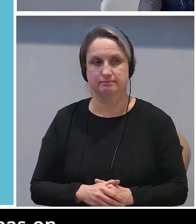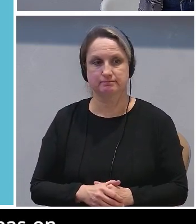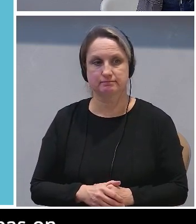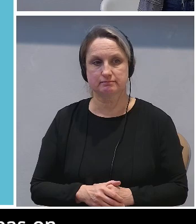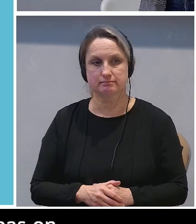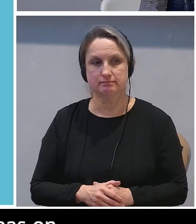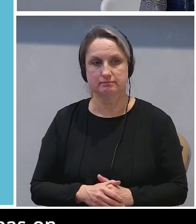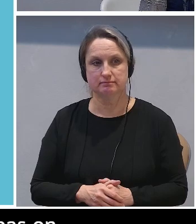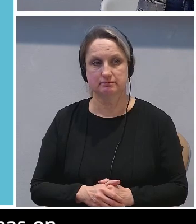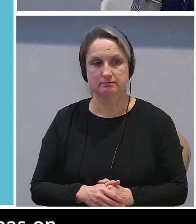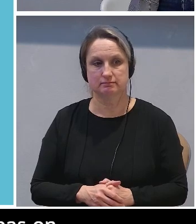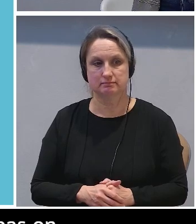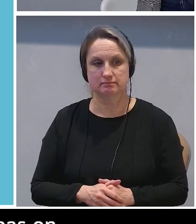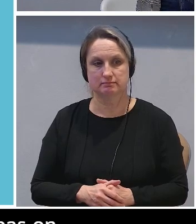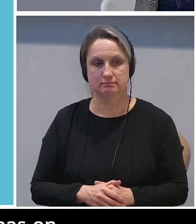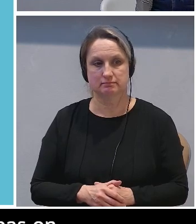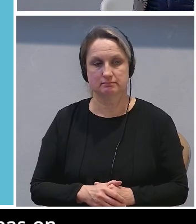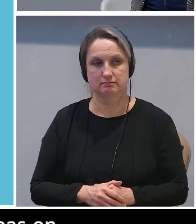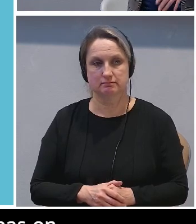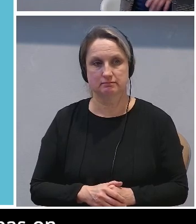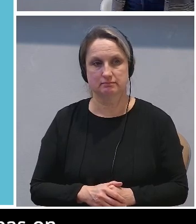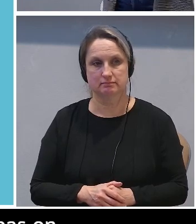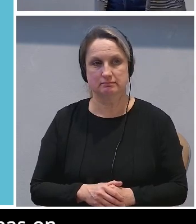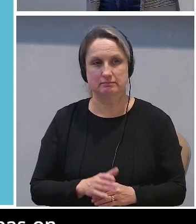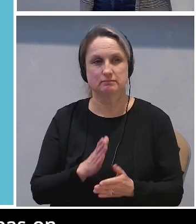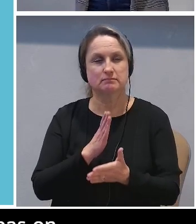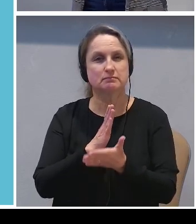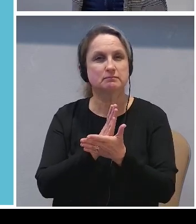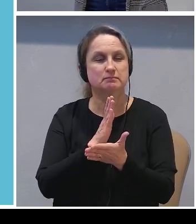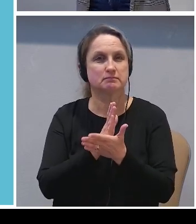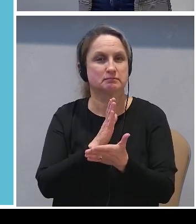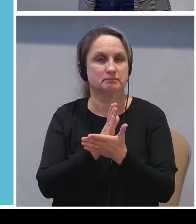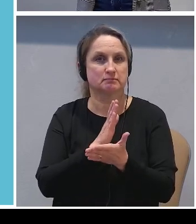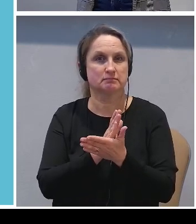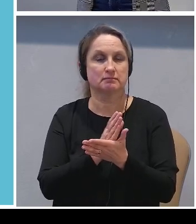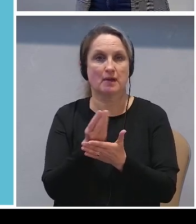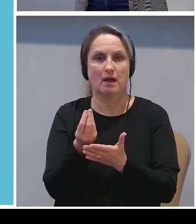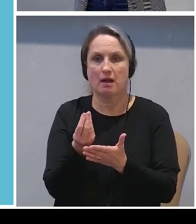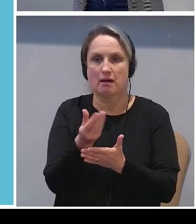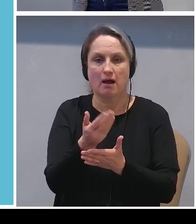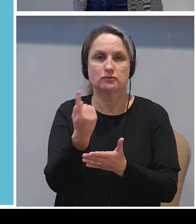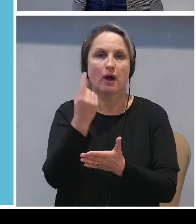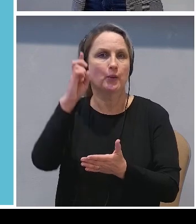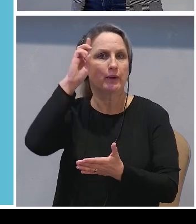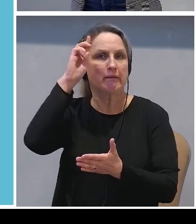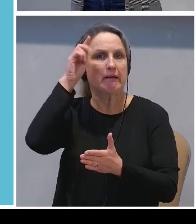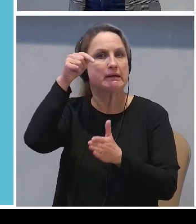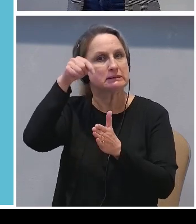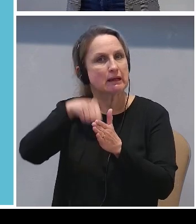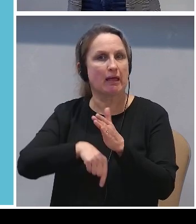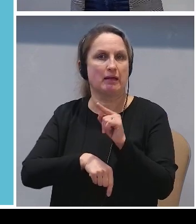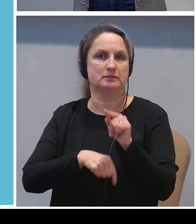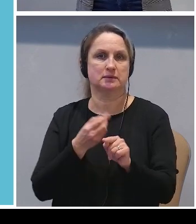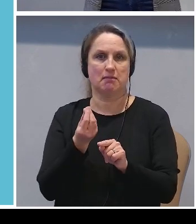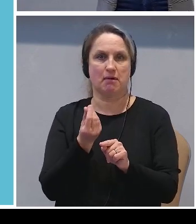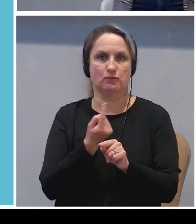only limited at national level, so we cannot go for the multinational component. So understanding where the money is, and also how to